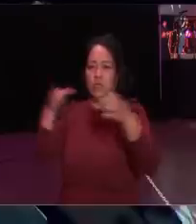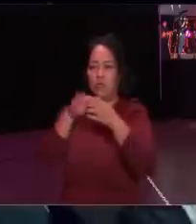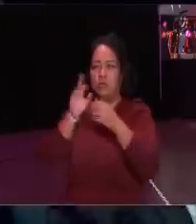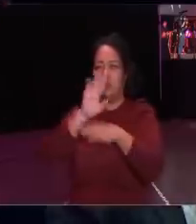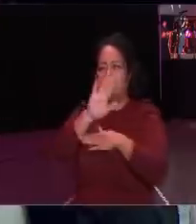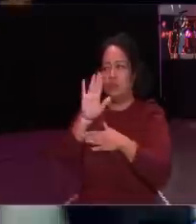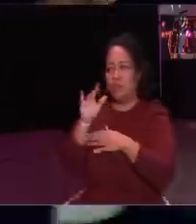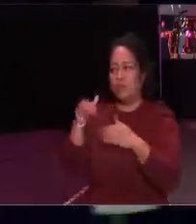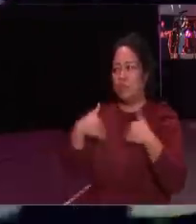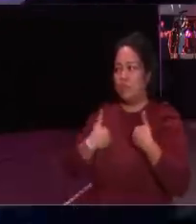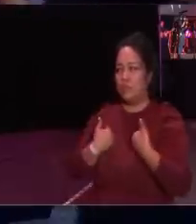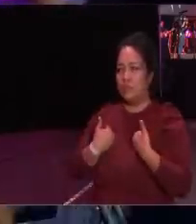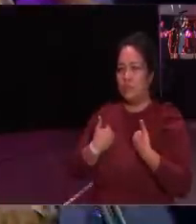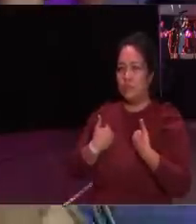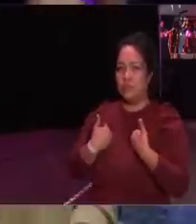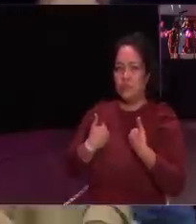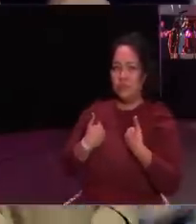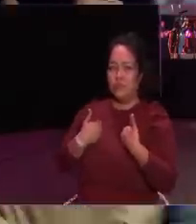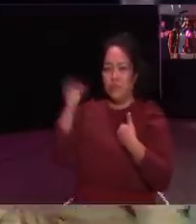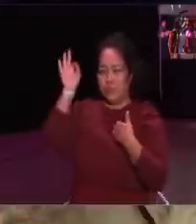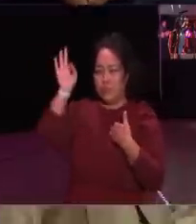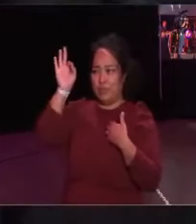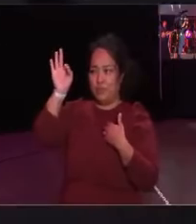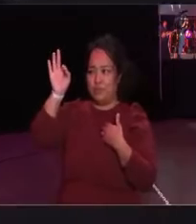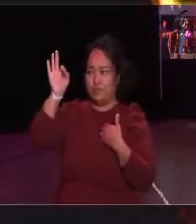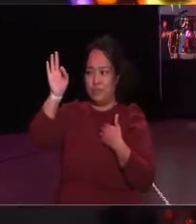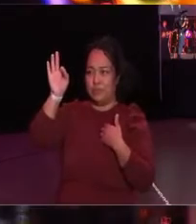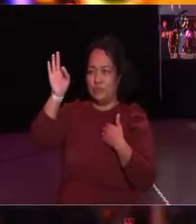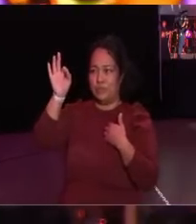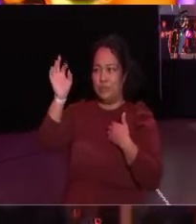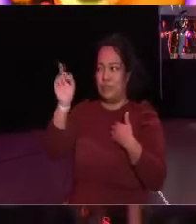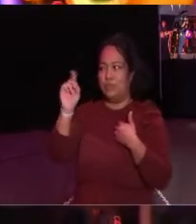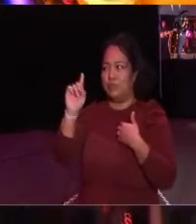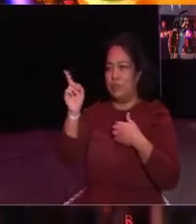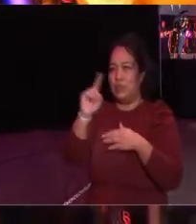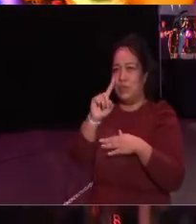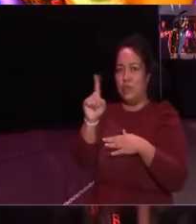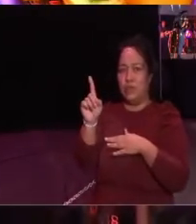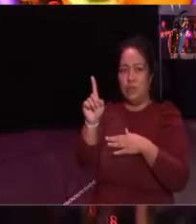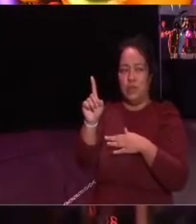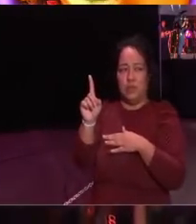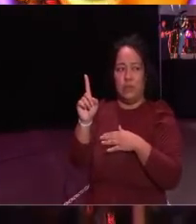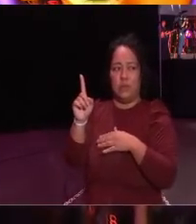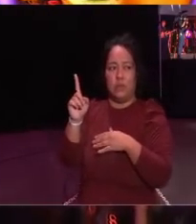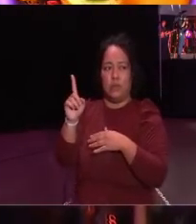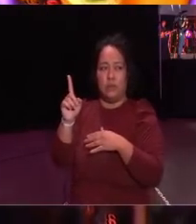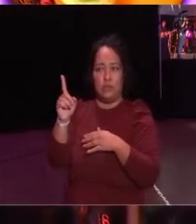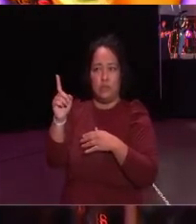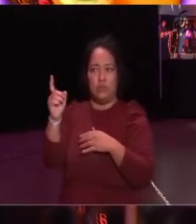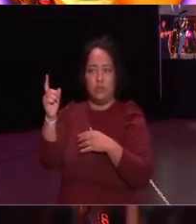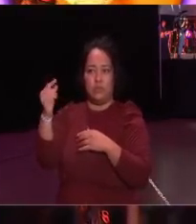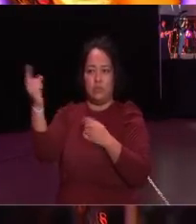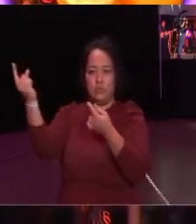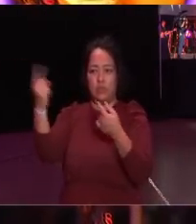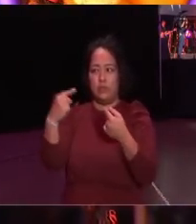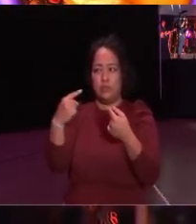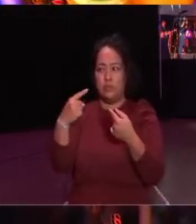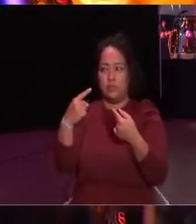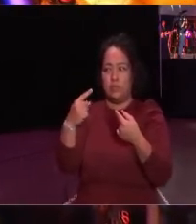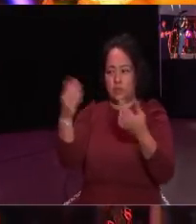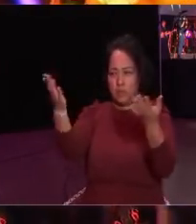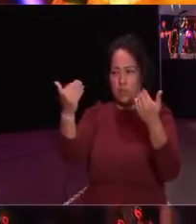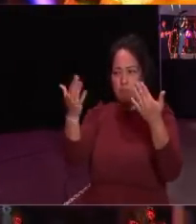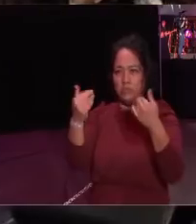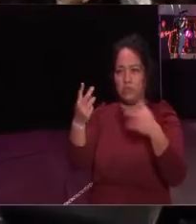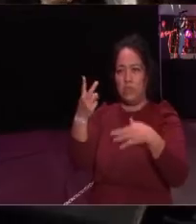youth. Pastores. Pastors. Wherever you are. Donde estén. Come down. Come. Look for